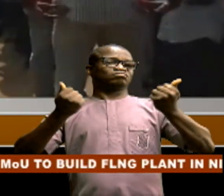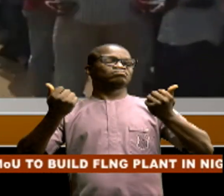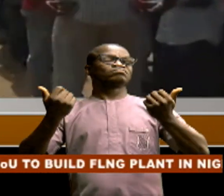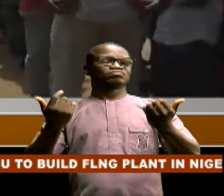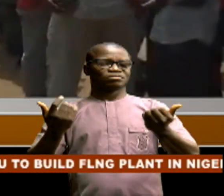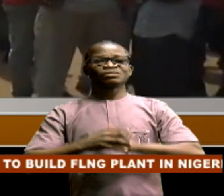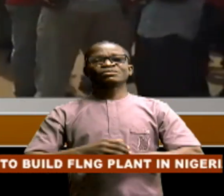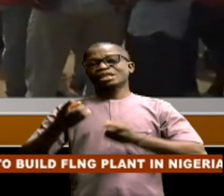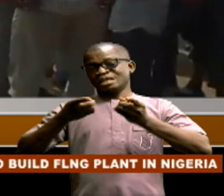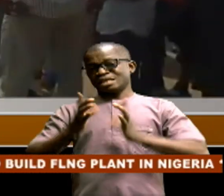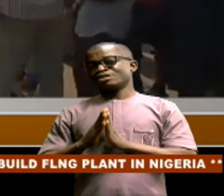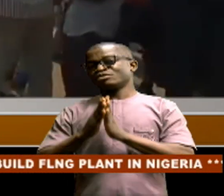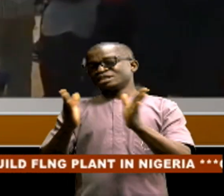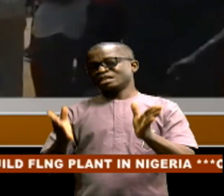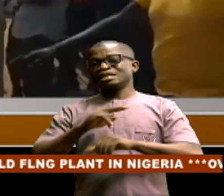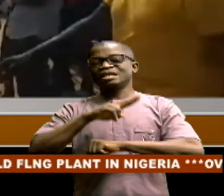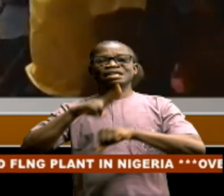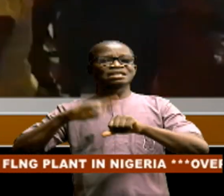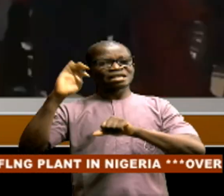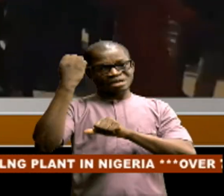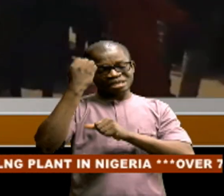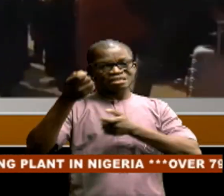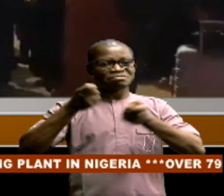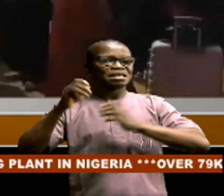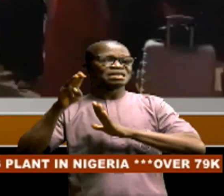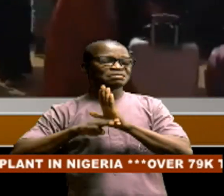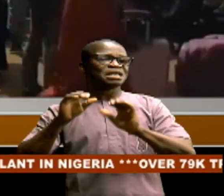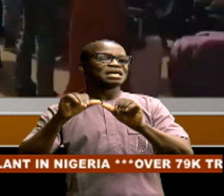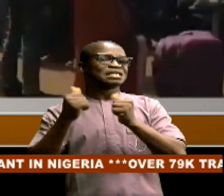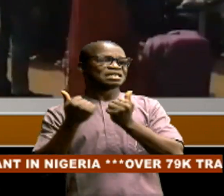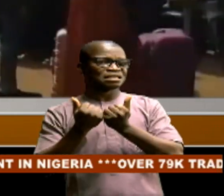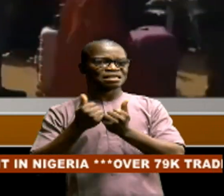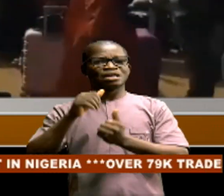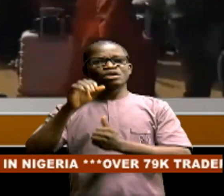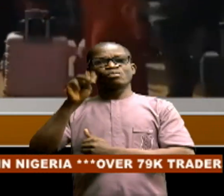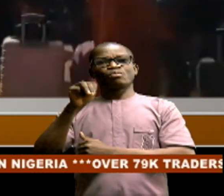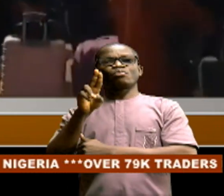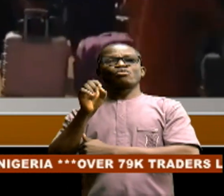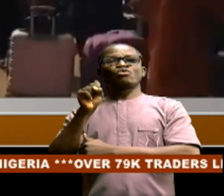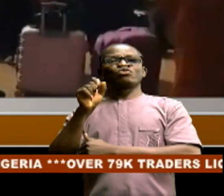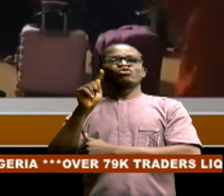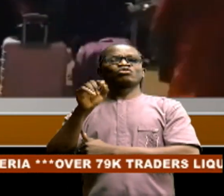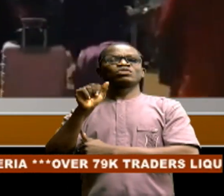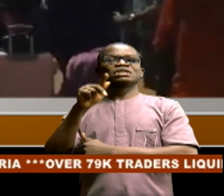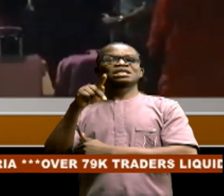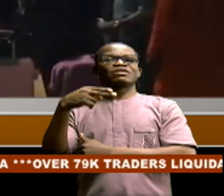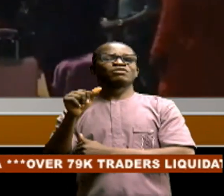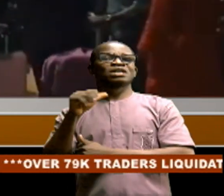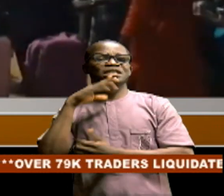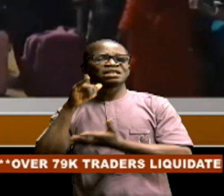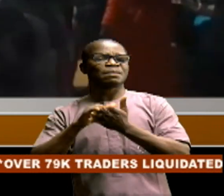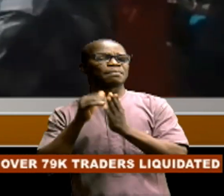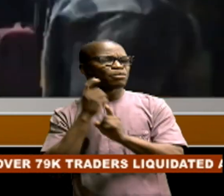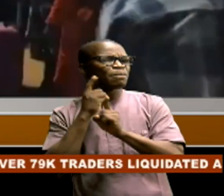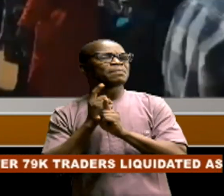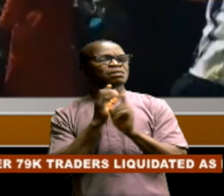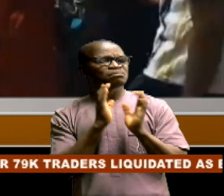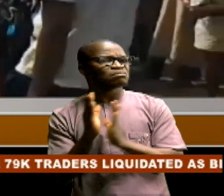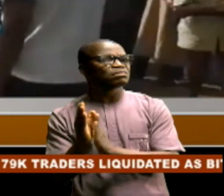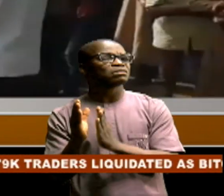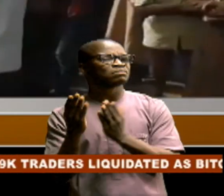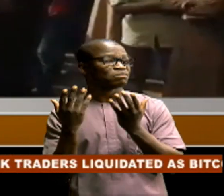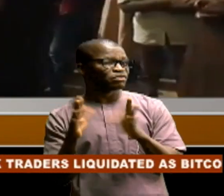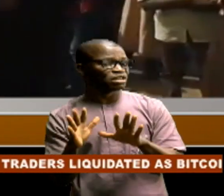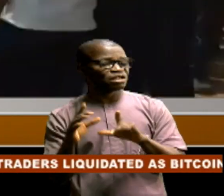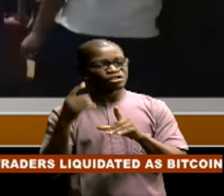The Director General National Emergency Management Agency, Ahmed Mustafa Habib, says adequate arrangement has been put in